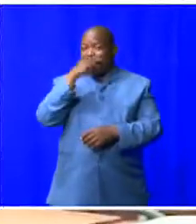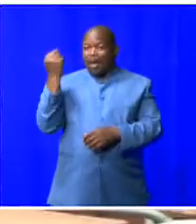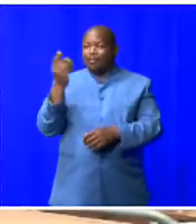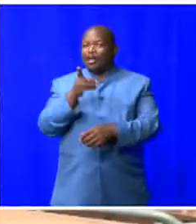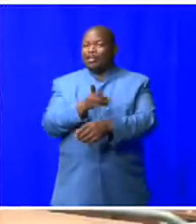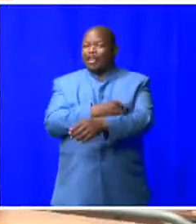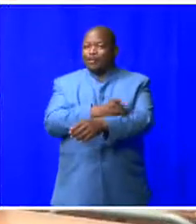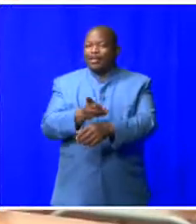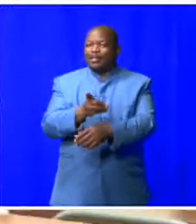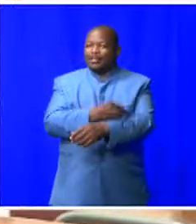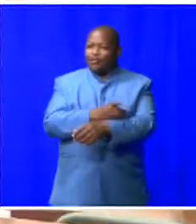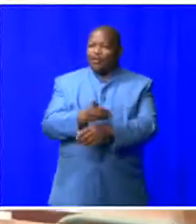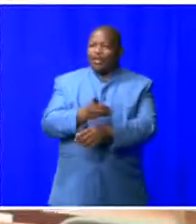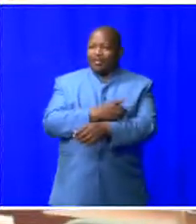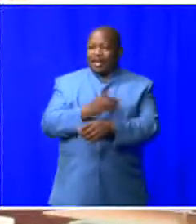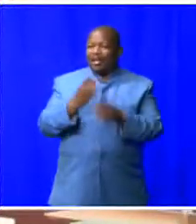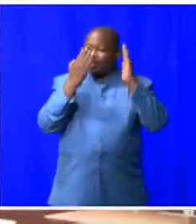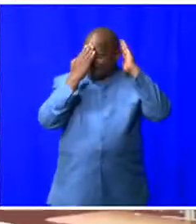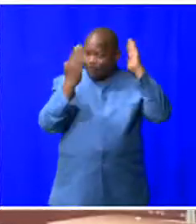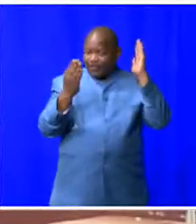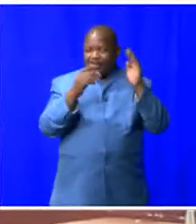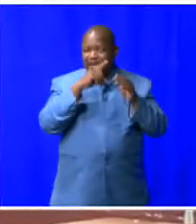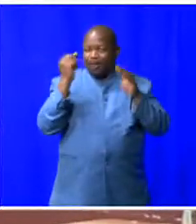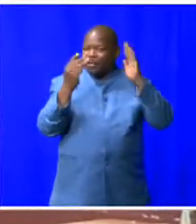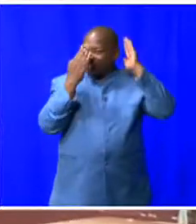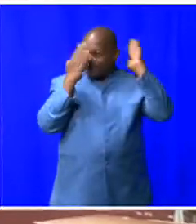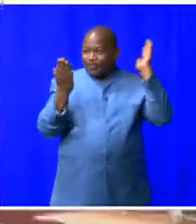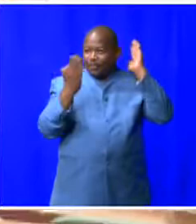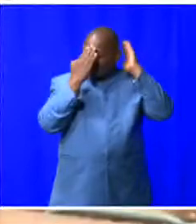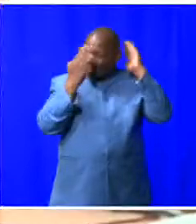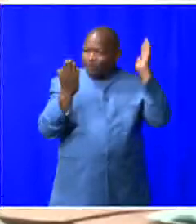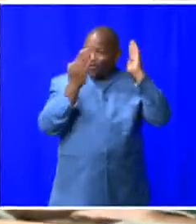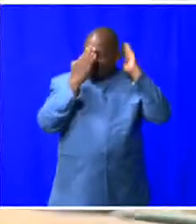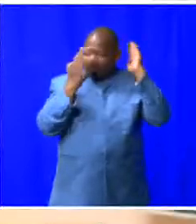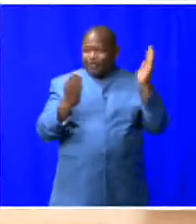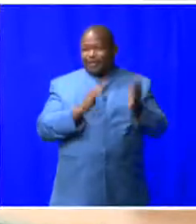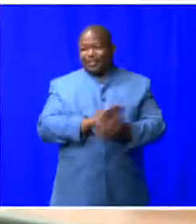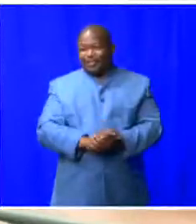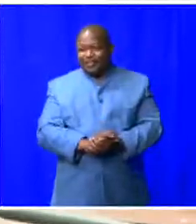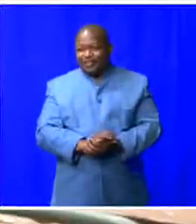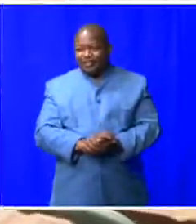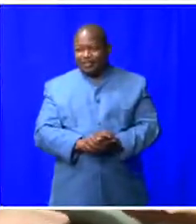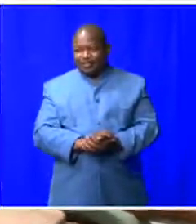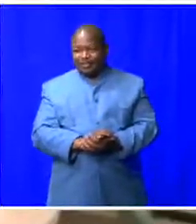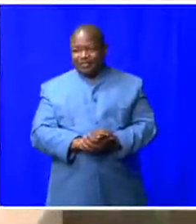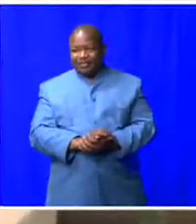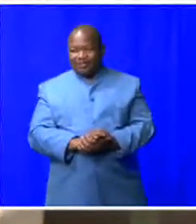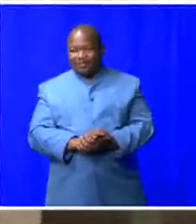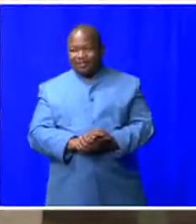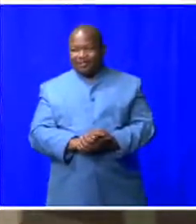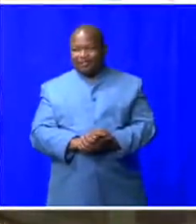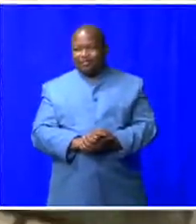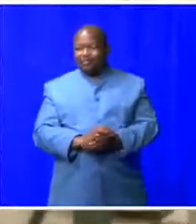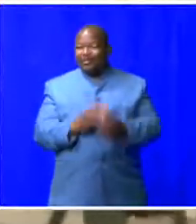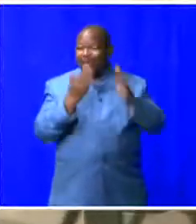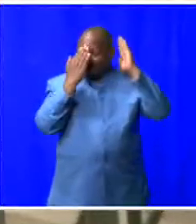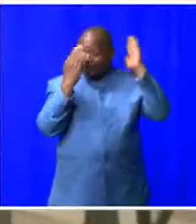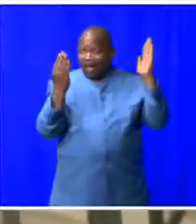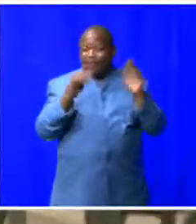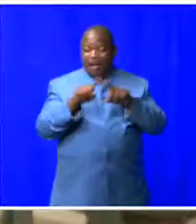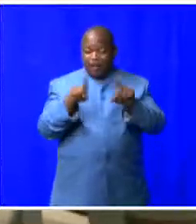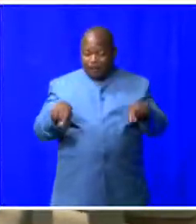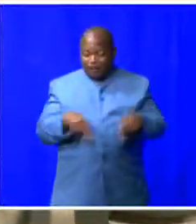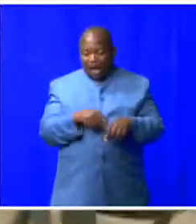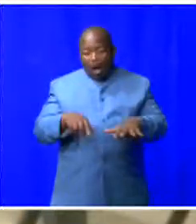David official mark Ngamphalala David official mark Ngamphalala David official